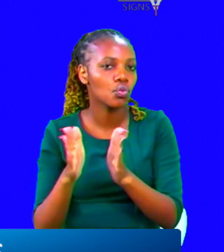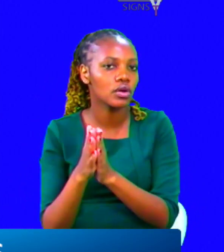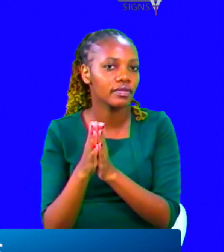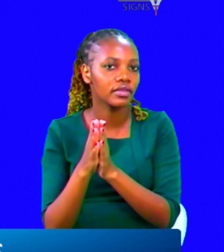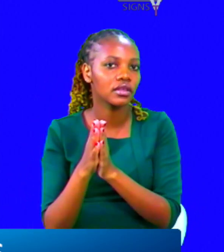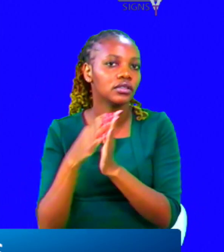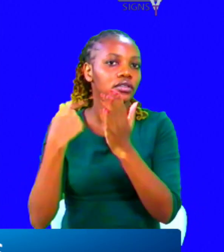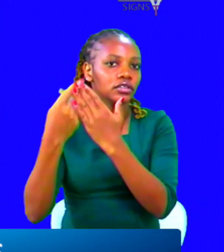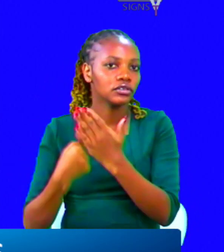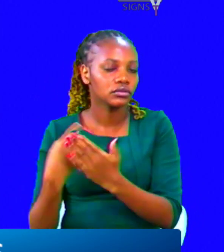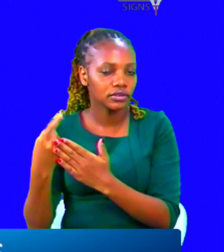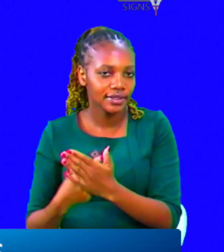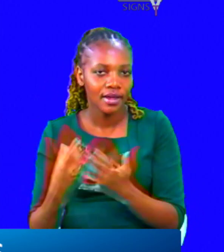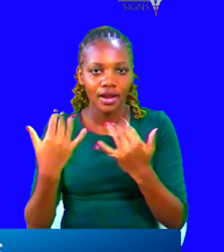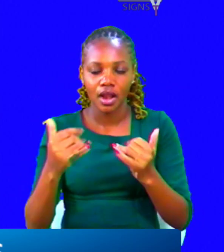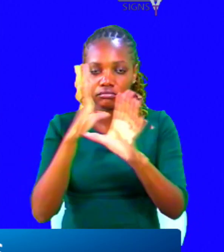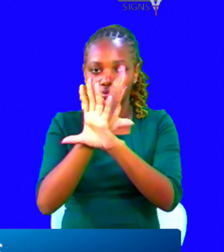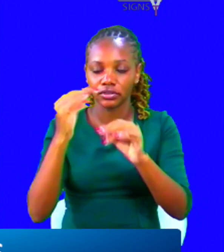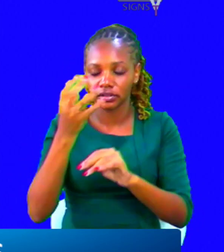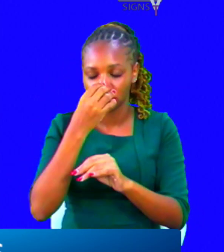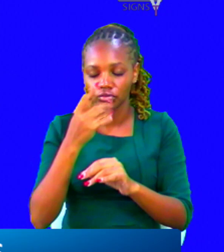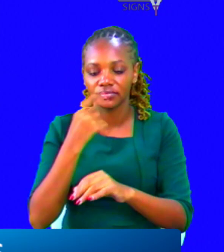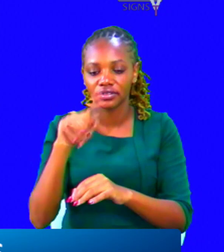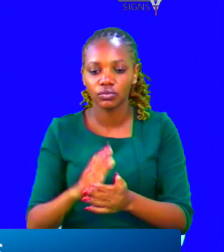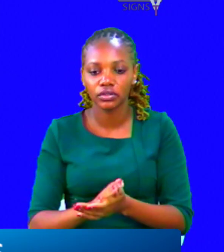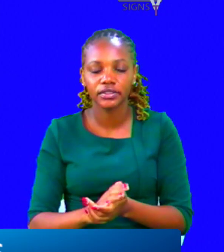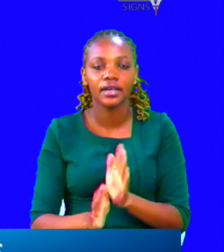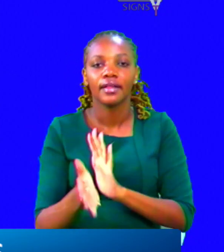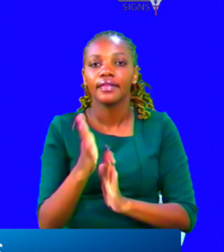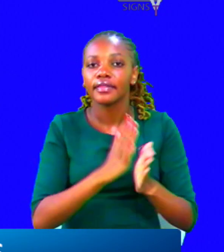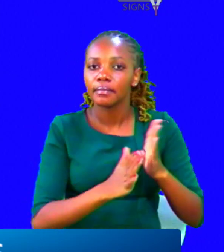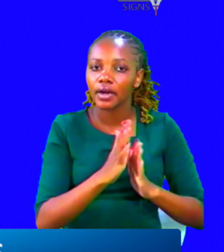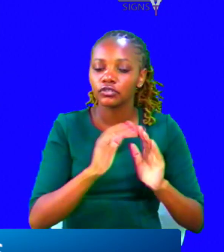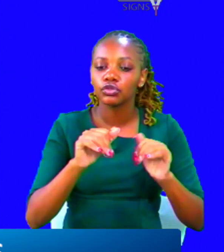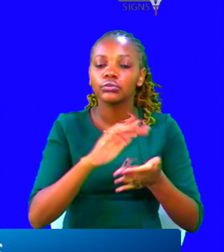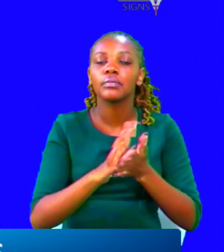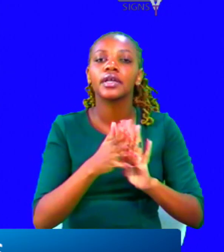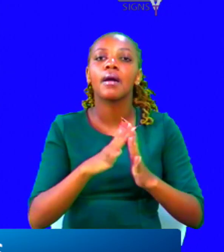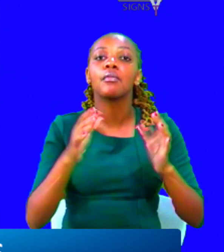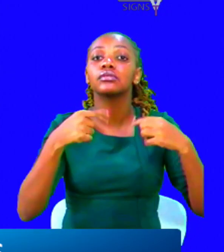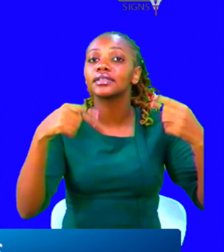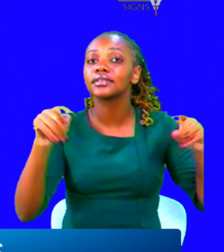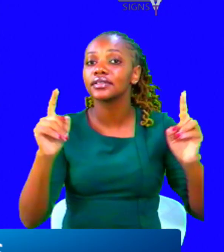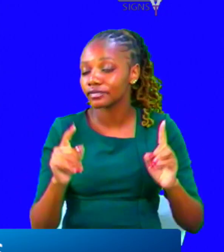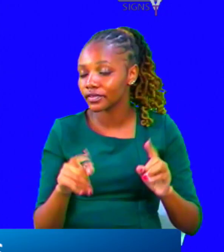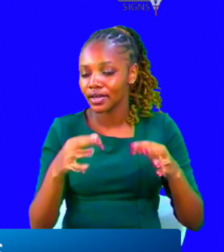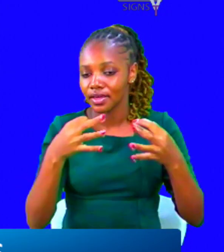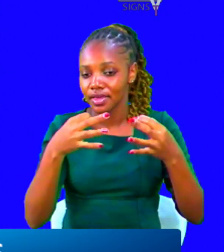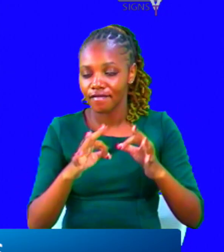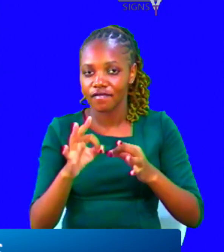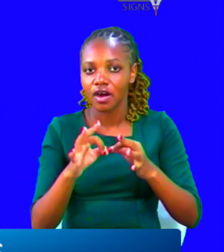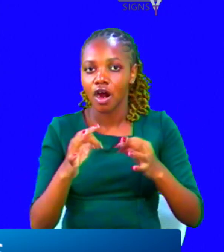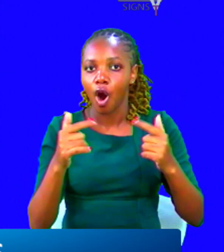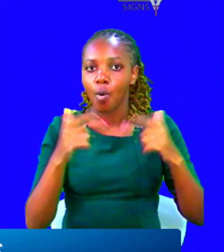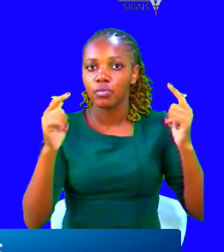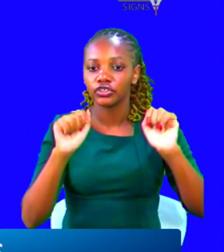continue with the stipulated talks. Now, President Ruto implied that the planned talks will be more successful if the opposition